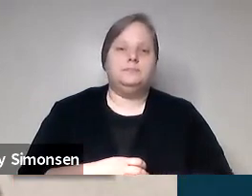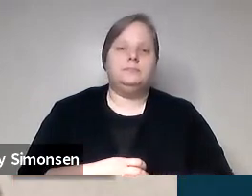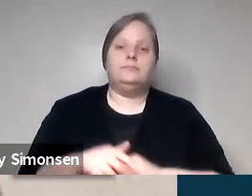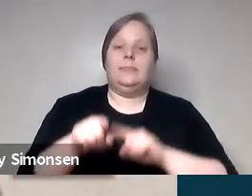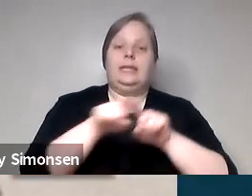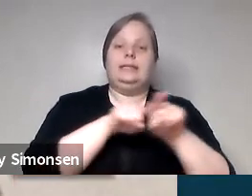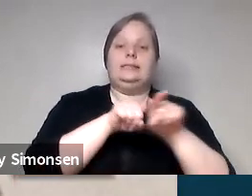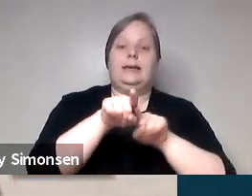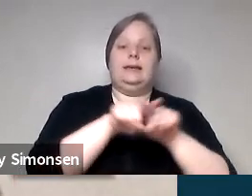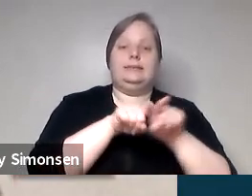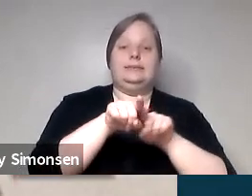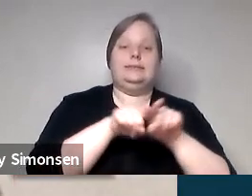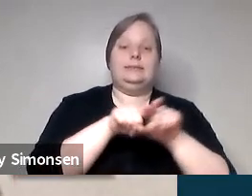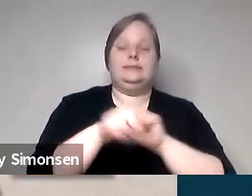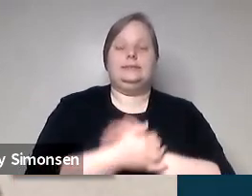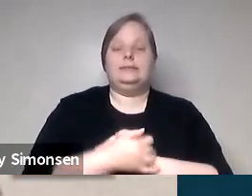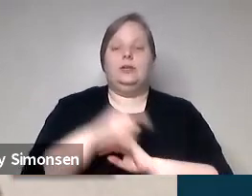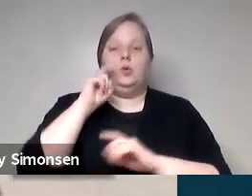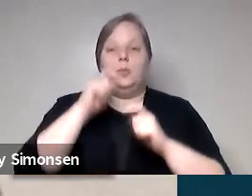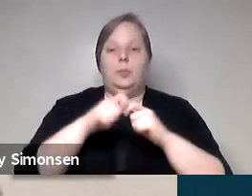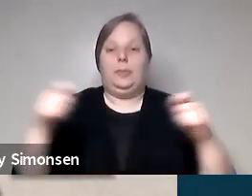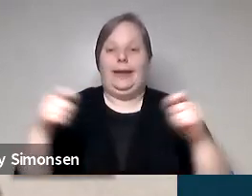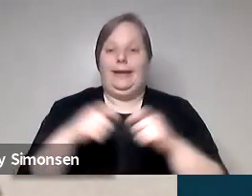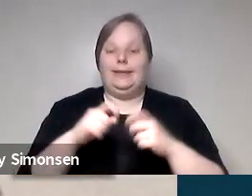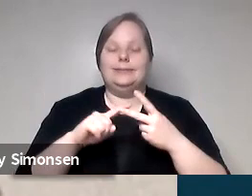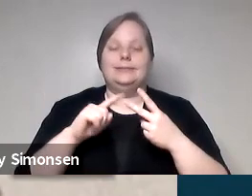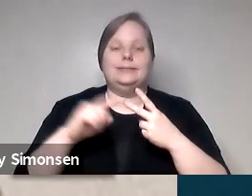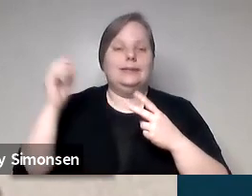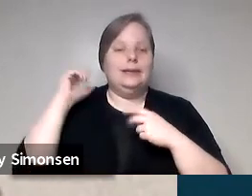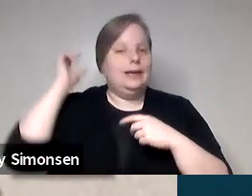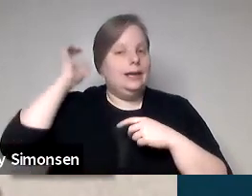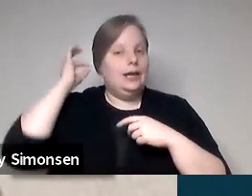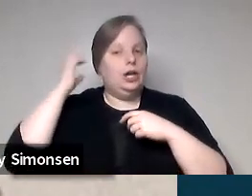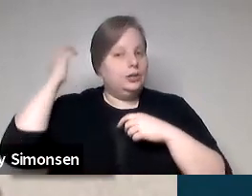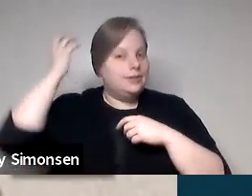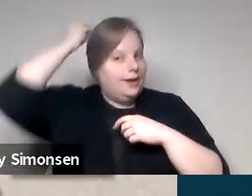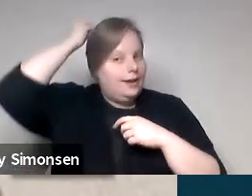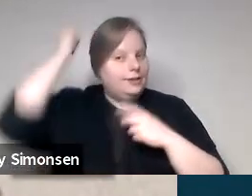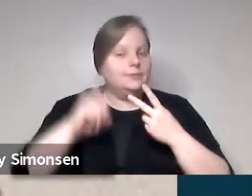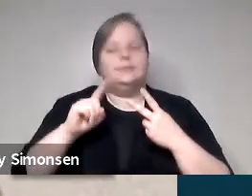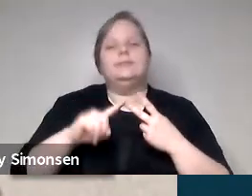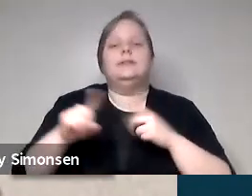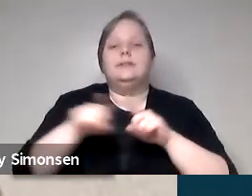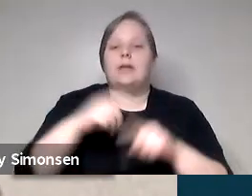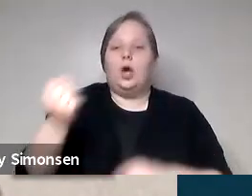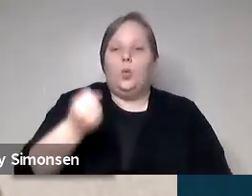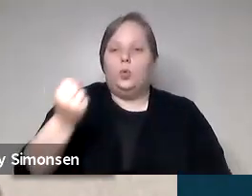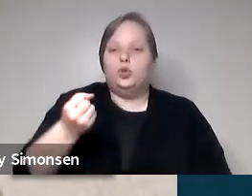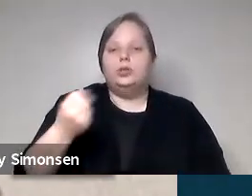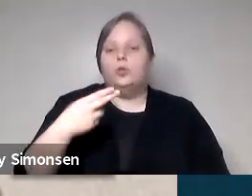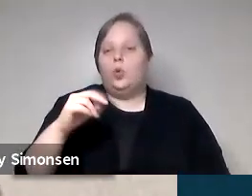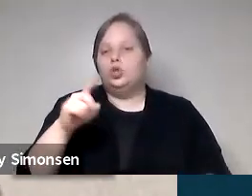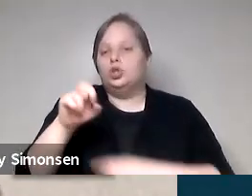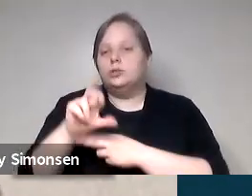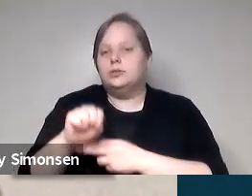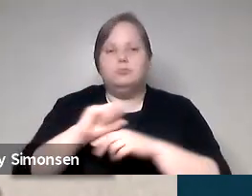Socks, rubber bands, hair ties, these sock holders, they all are